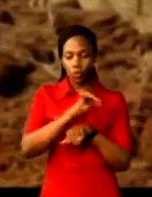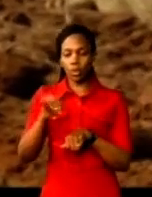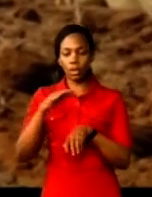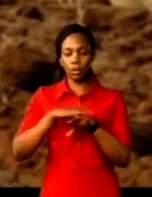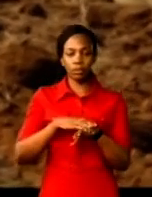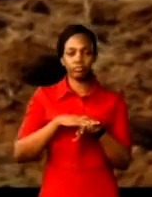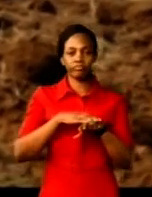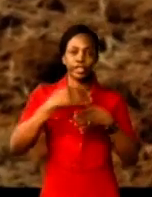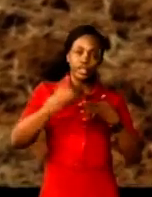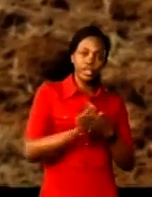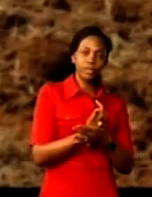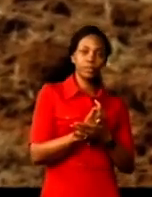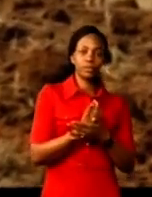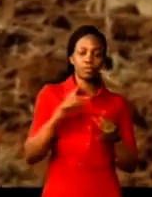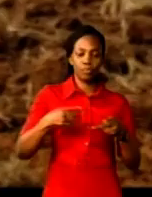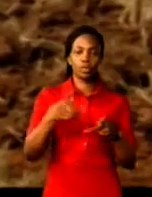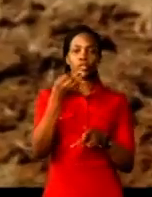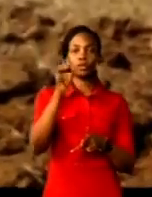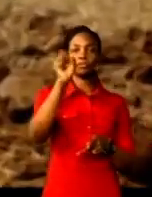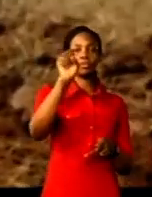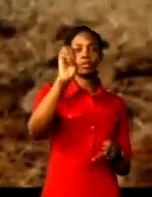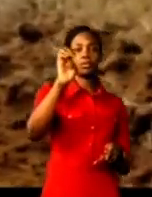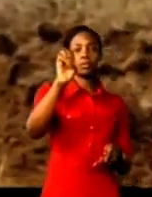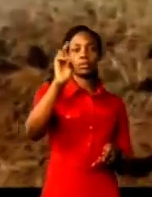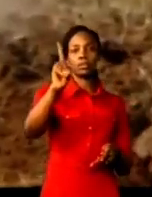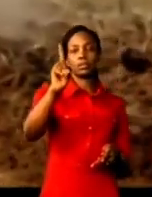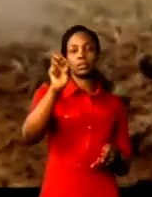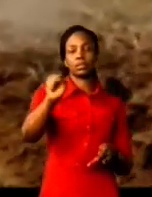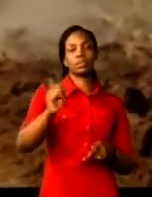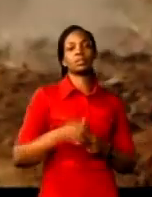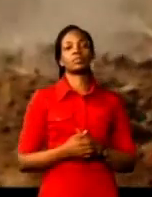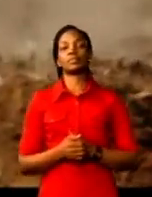National Biotechnology Development Agency. Musa Baba Aliyu, NTA News.